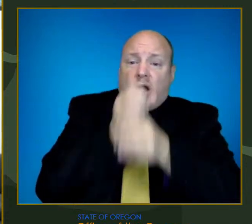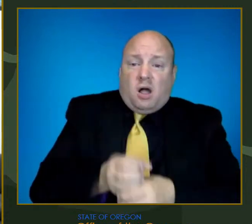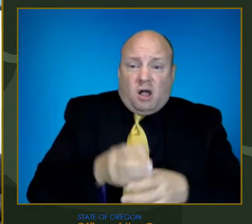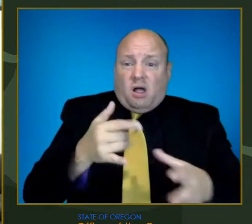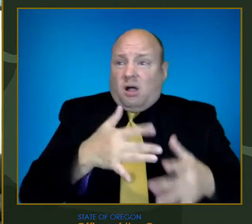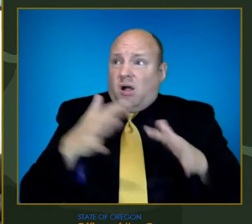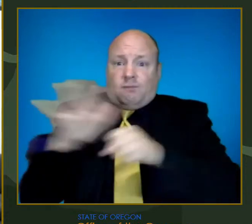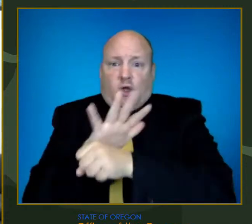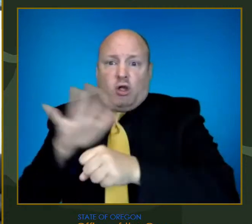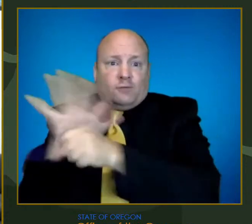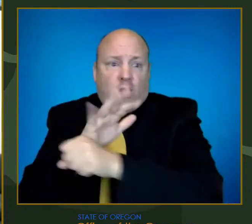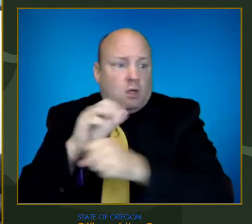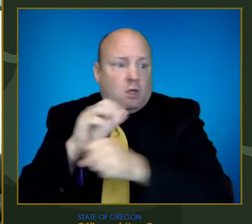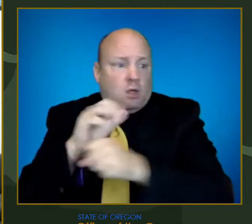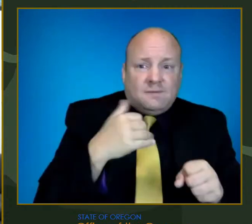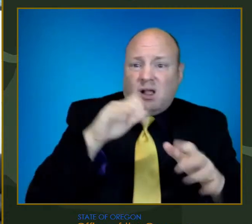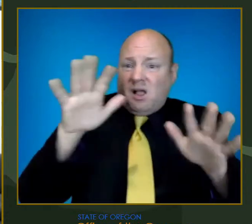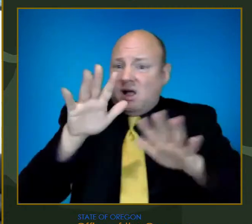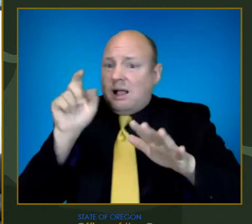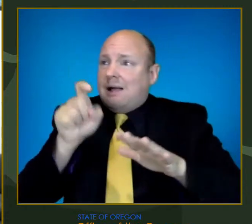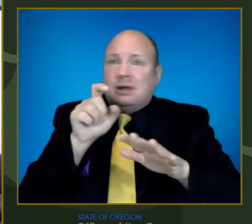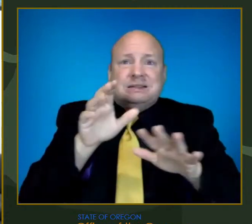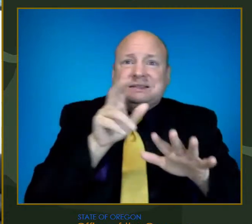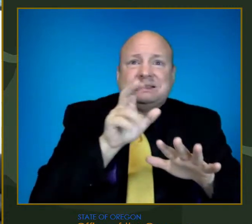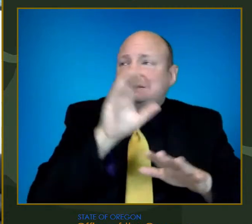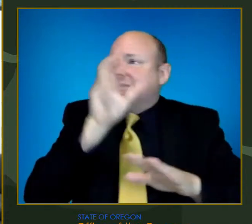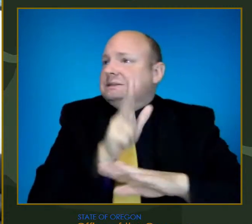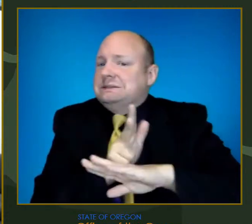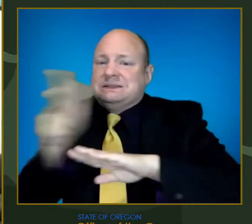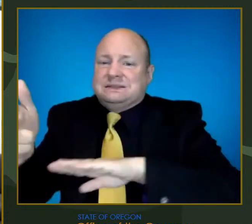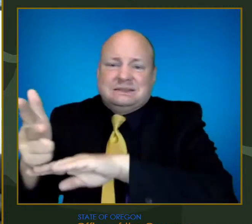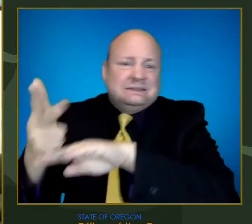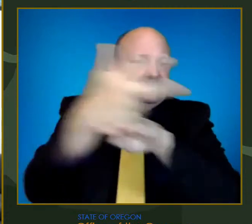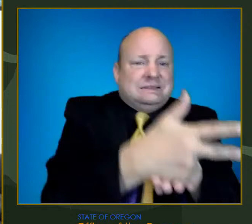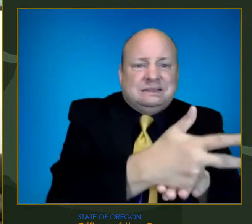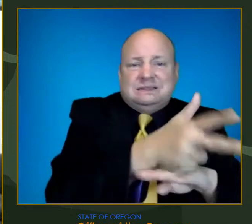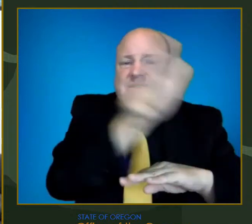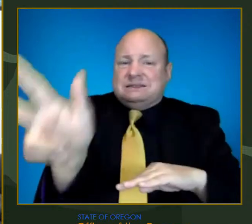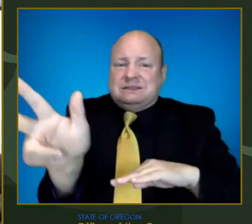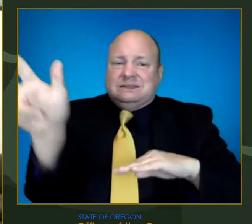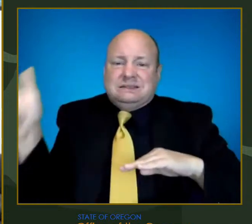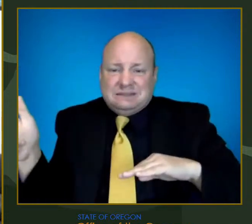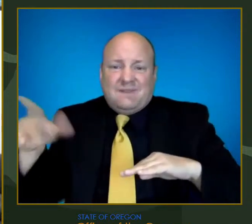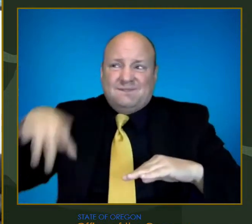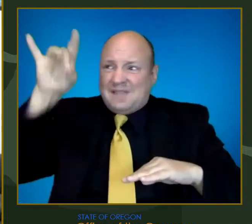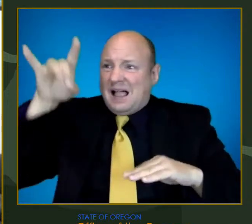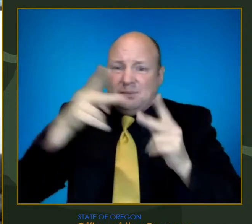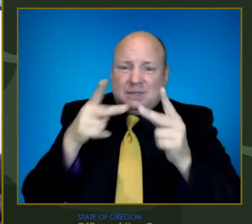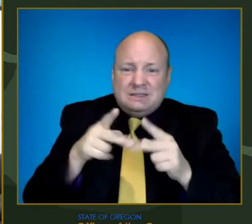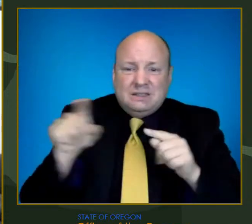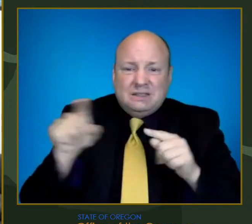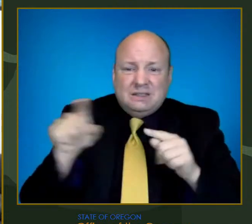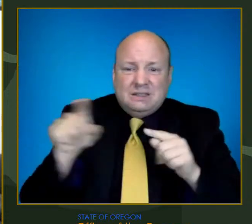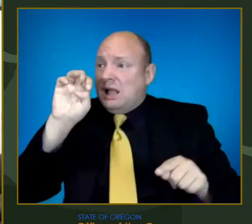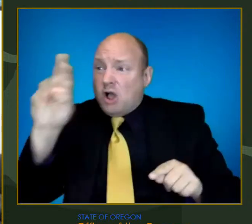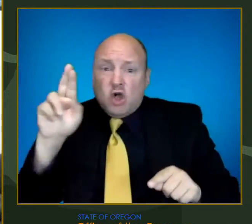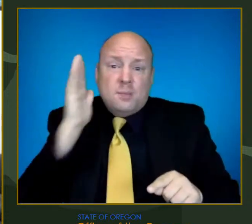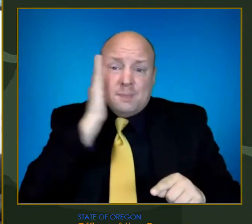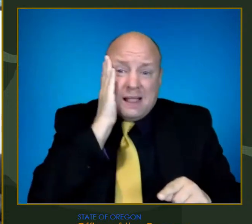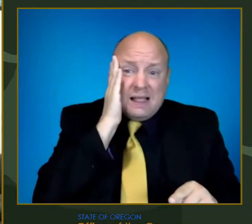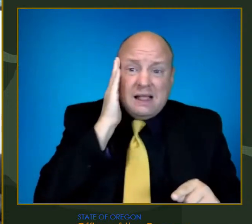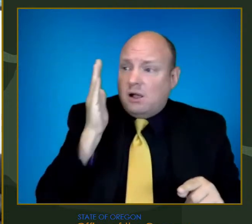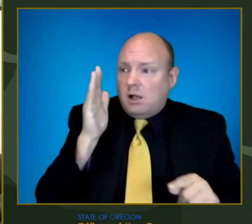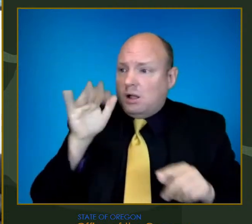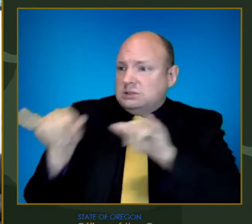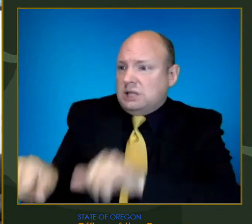full. Patients are spending days in emergency departments because critical care beds aren't available. Right now, more than 200